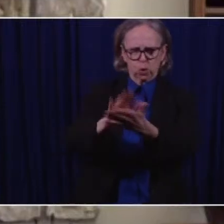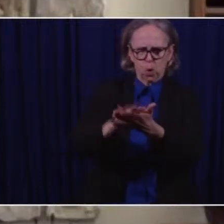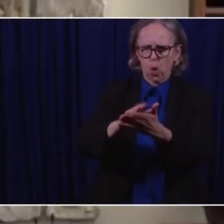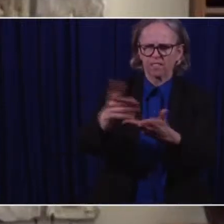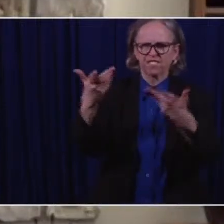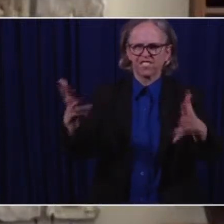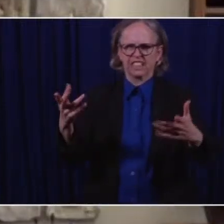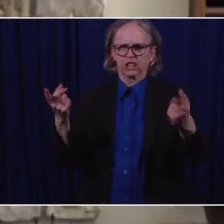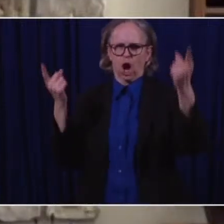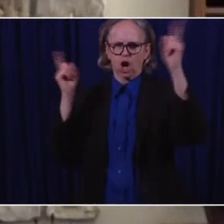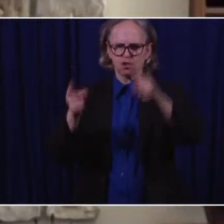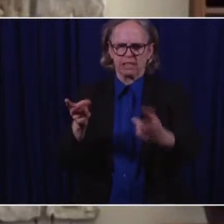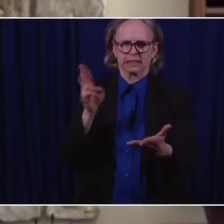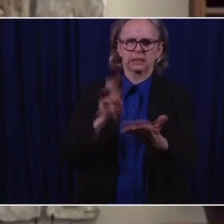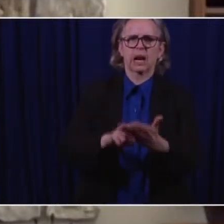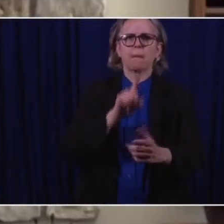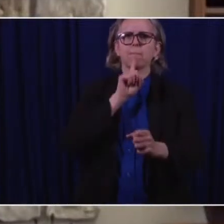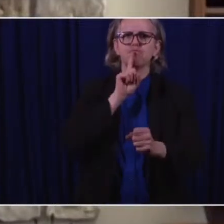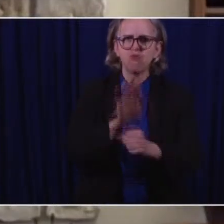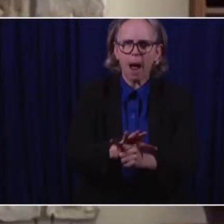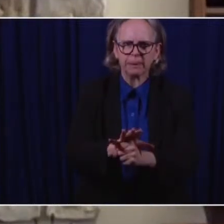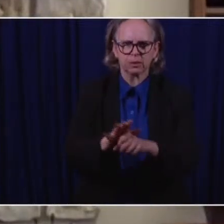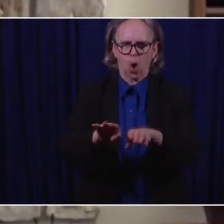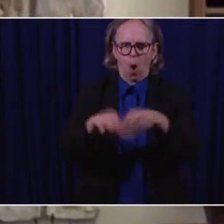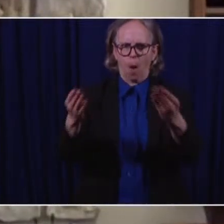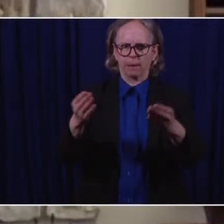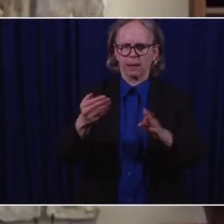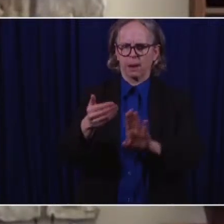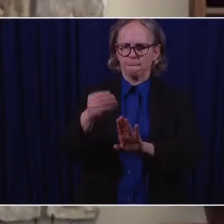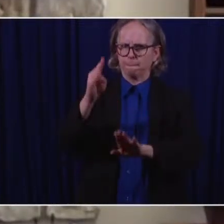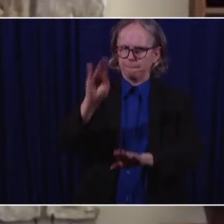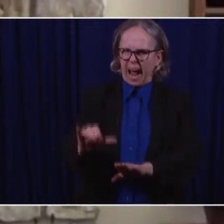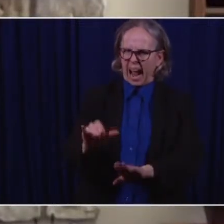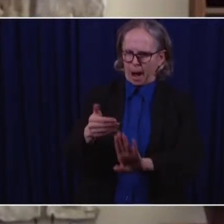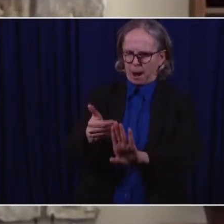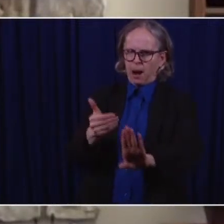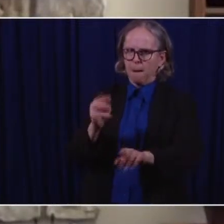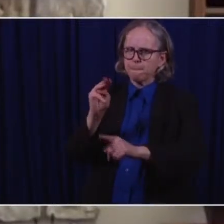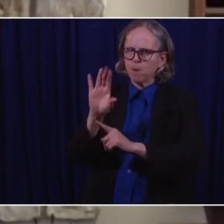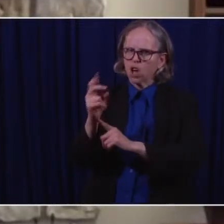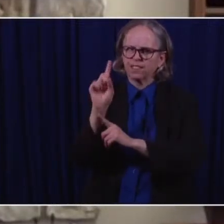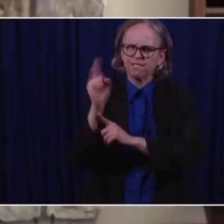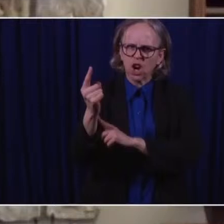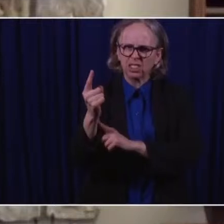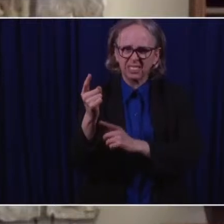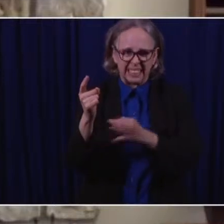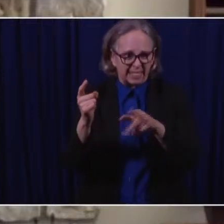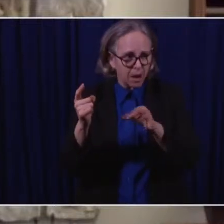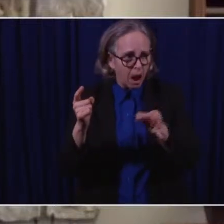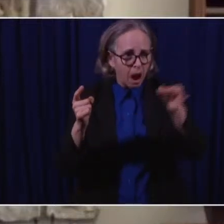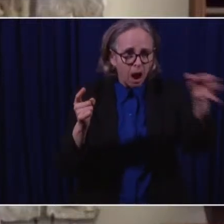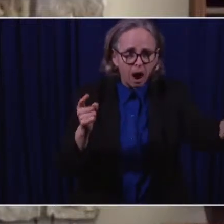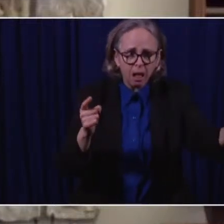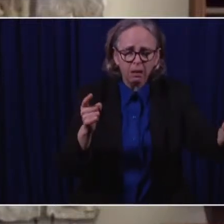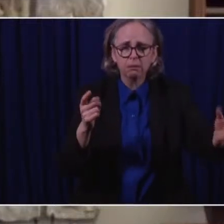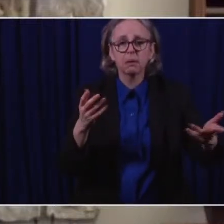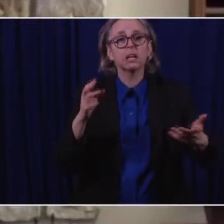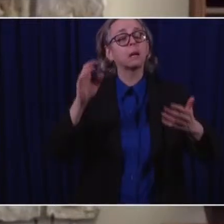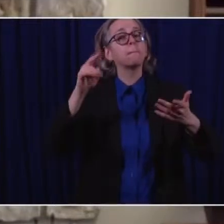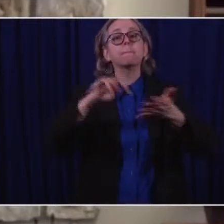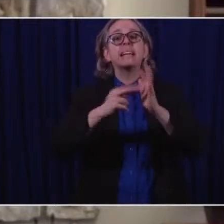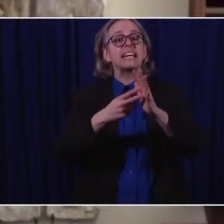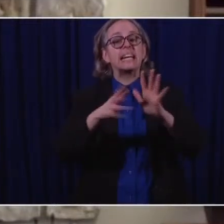in March 1. And, we allow them to be hybrid. We allow them obviously to be